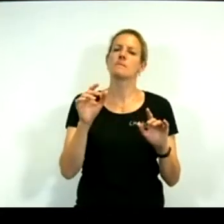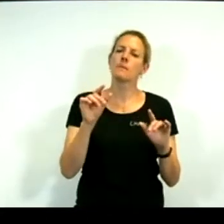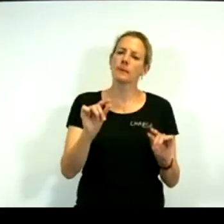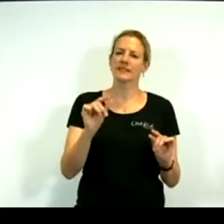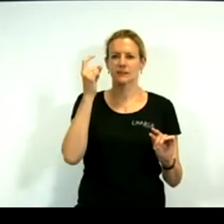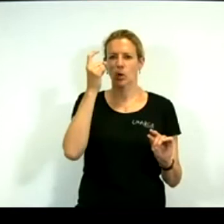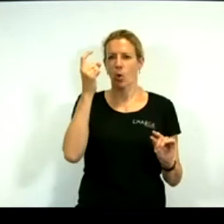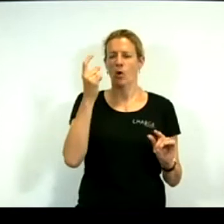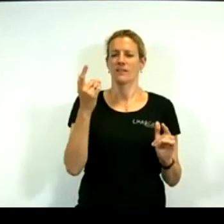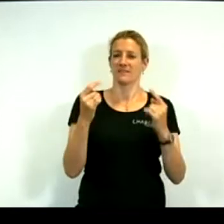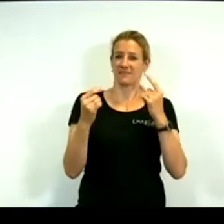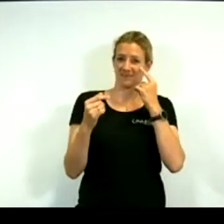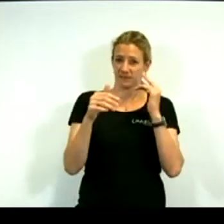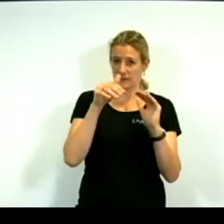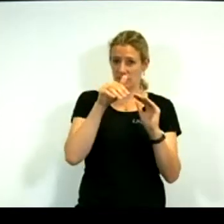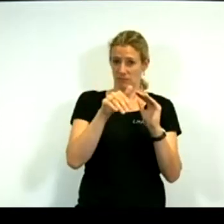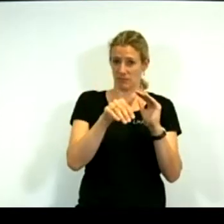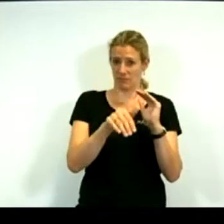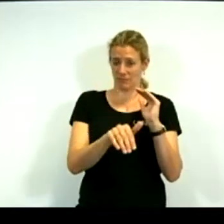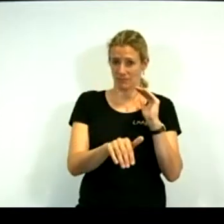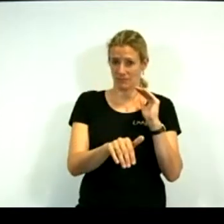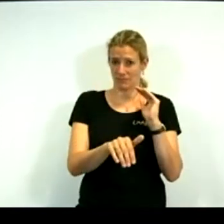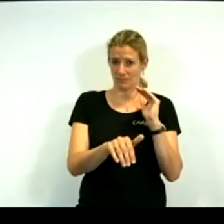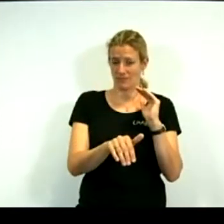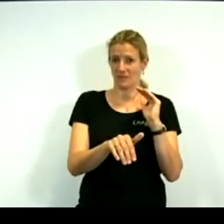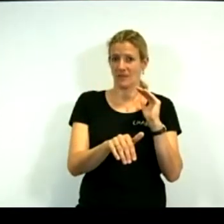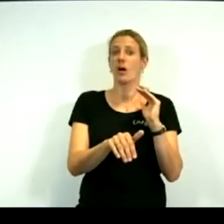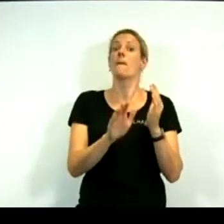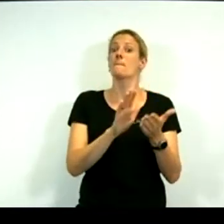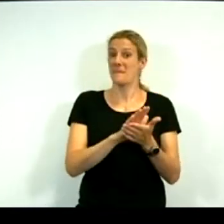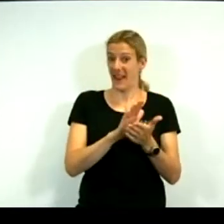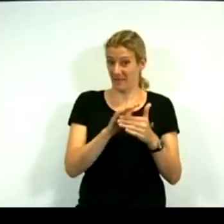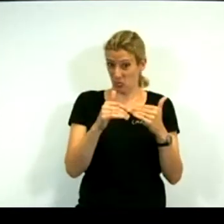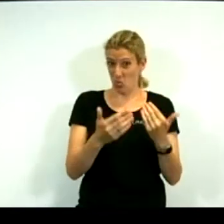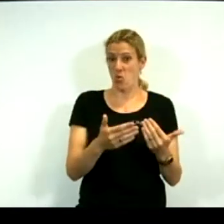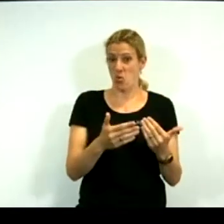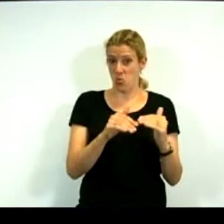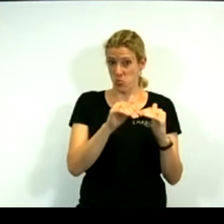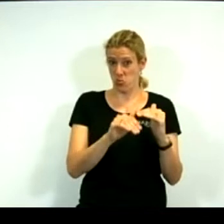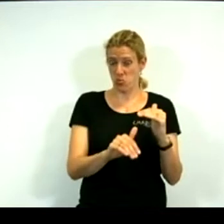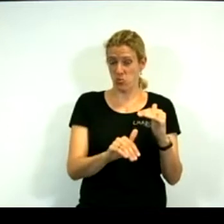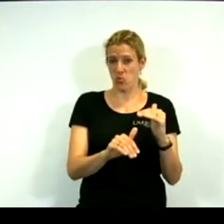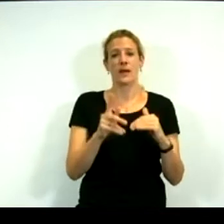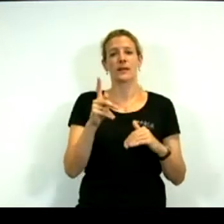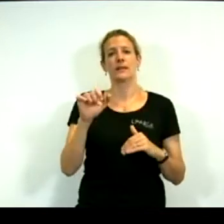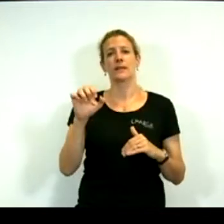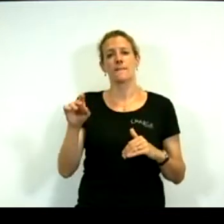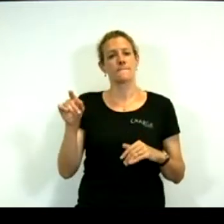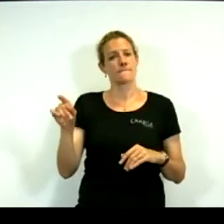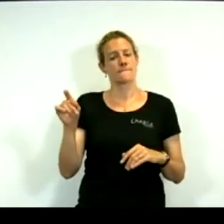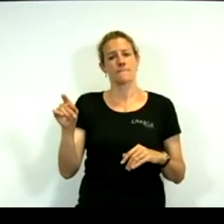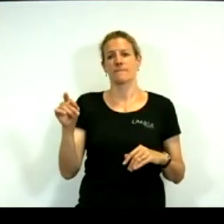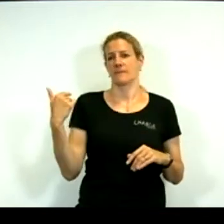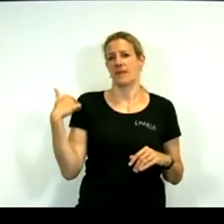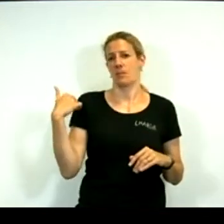permanent. And listening to Kim Blake, I love Kim Blake so much, and listening to her this morning,